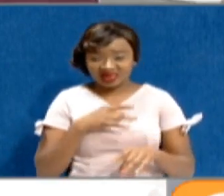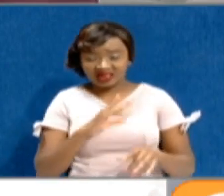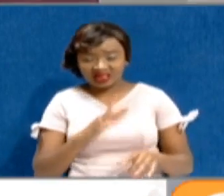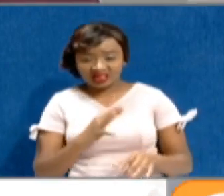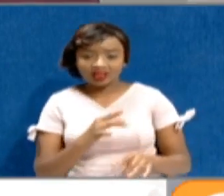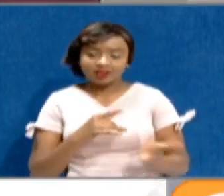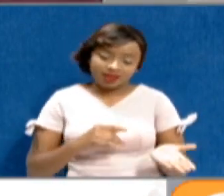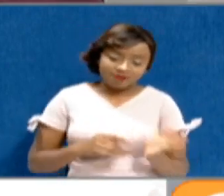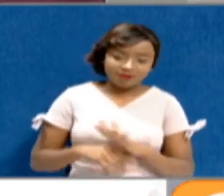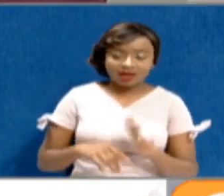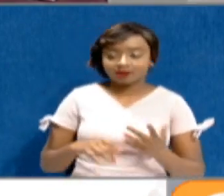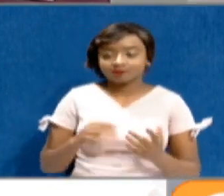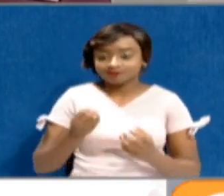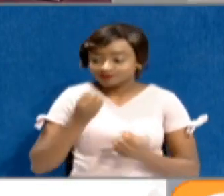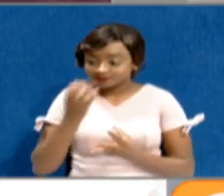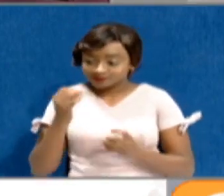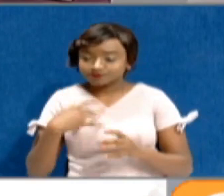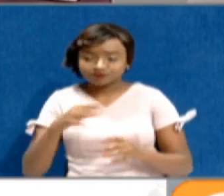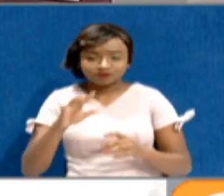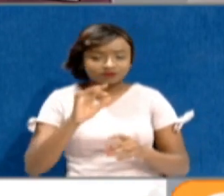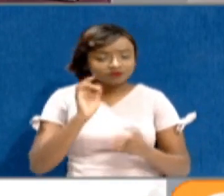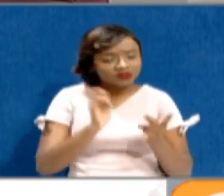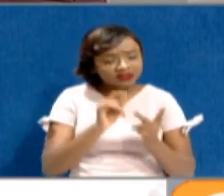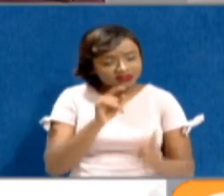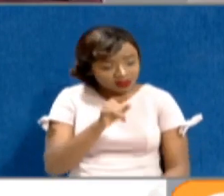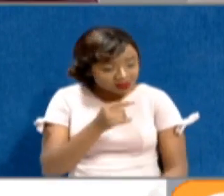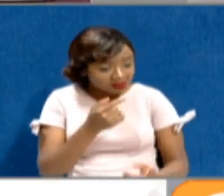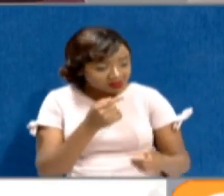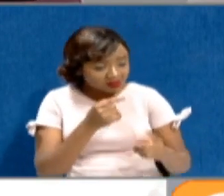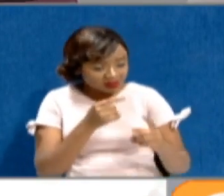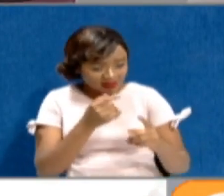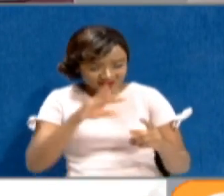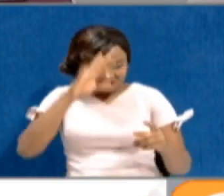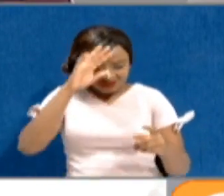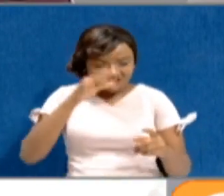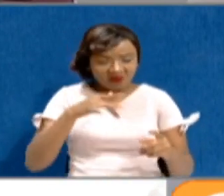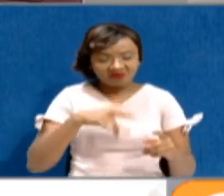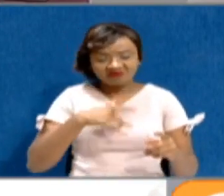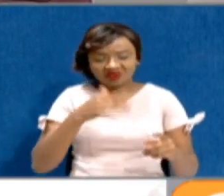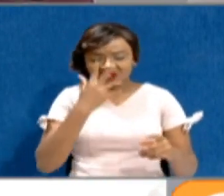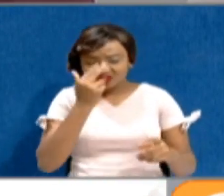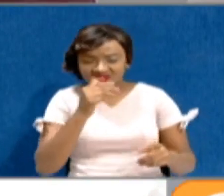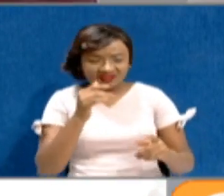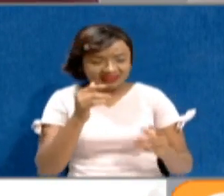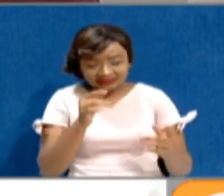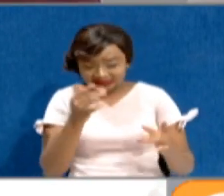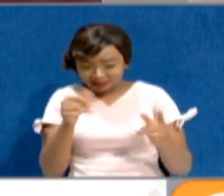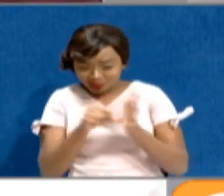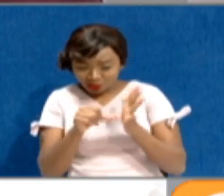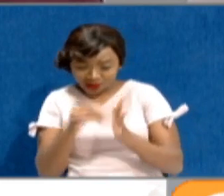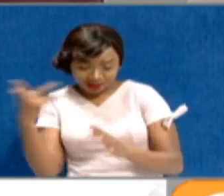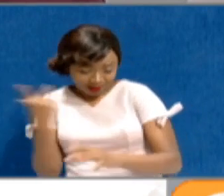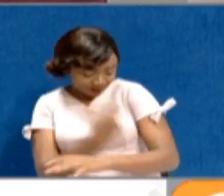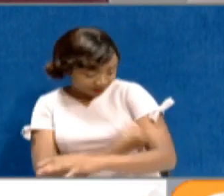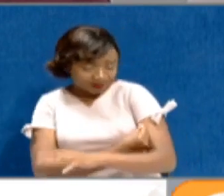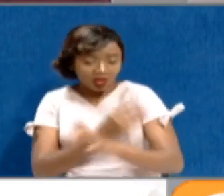they've just come in for their monthly physical, and you're checking, are those symptoms related to the vaccine, or could it be something else altogether?